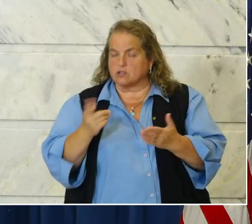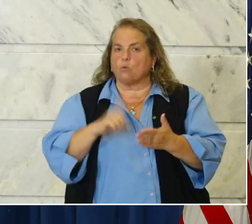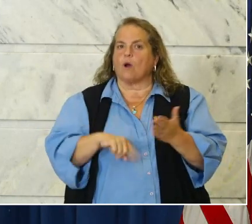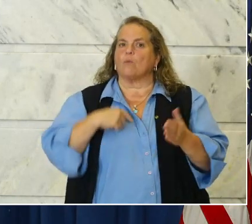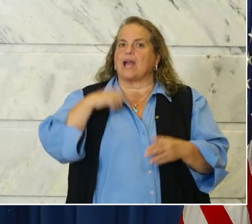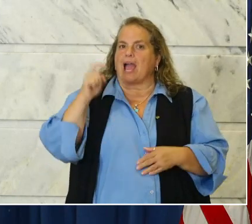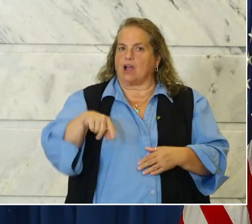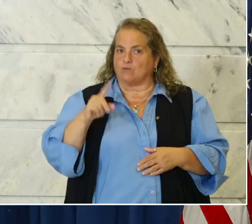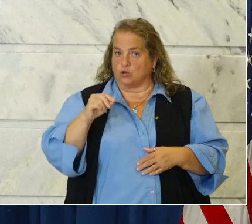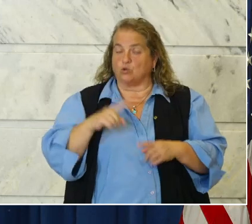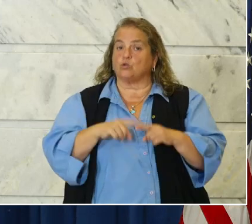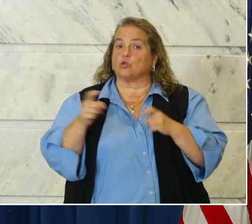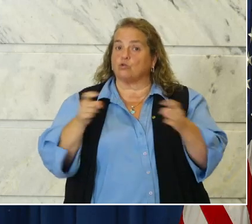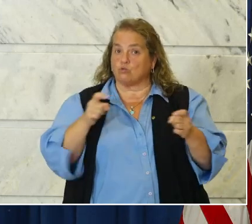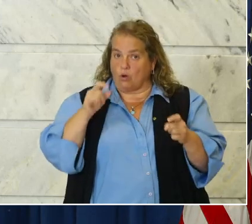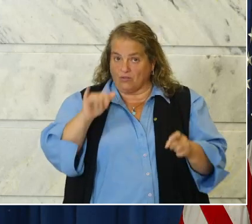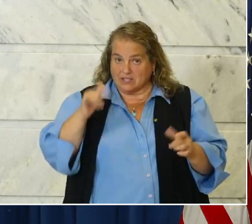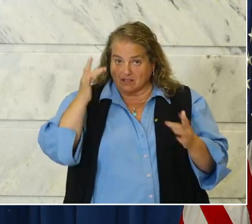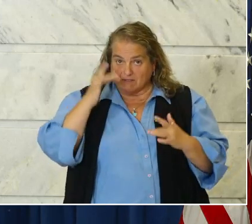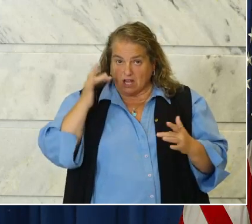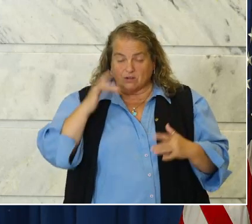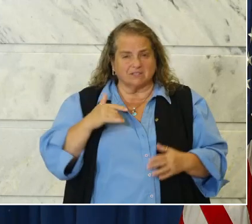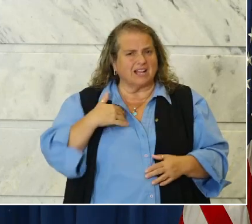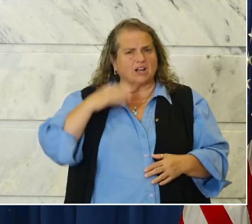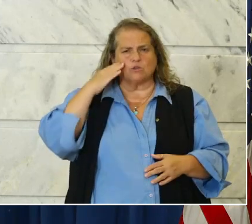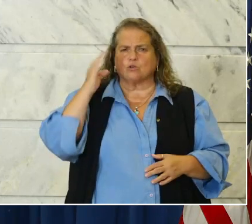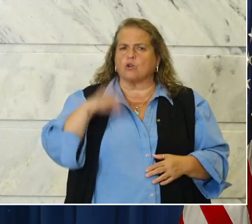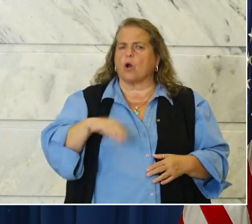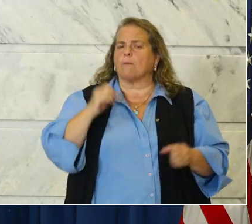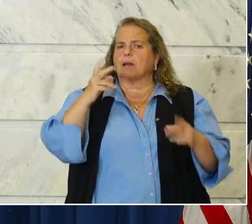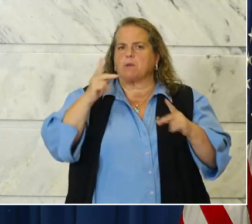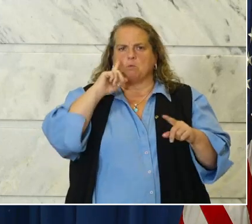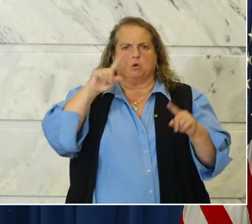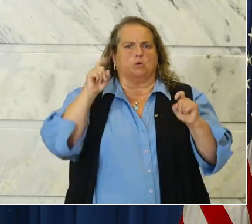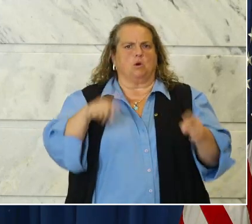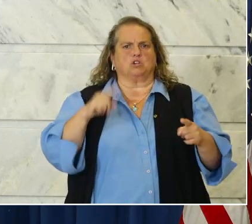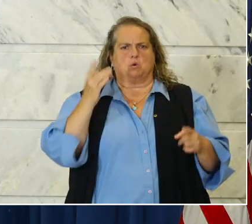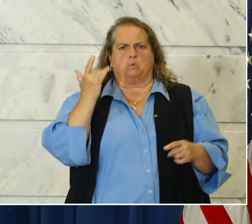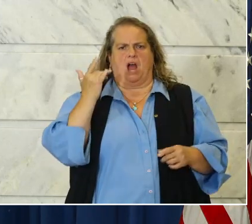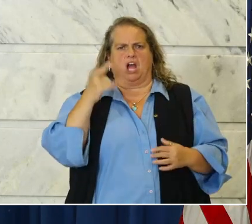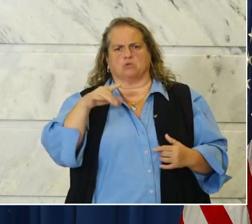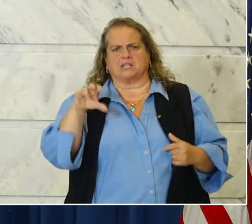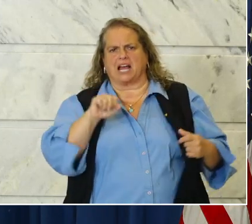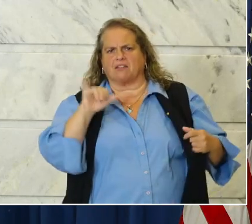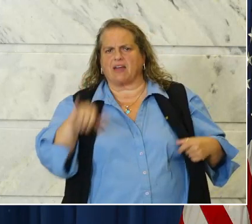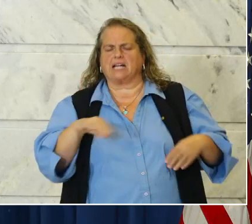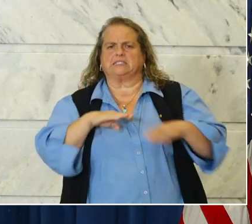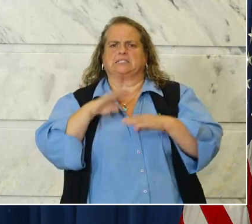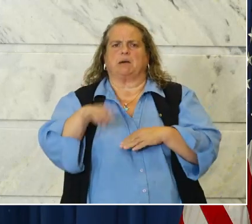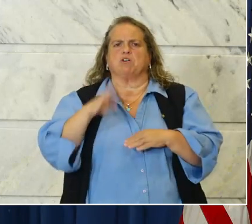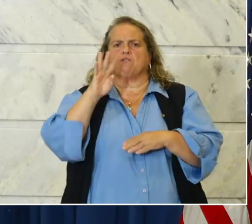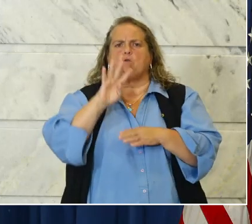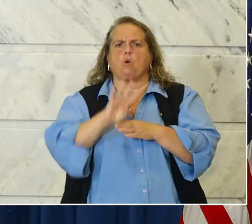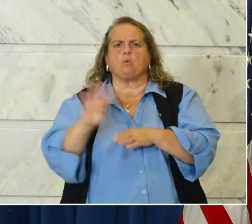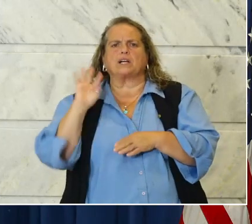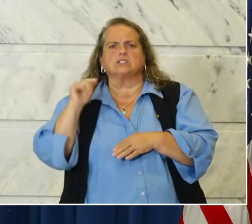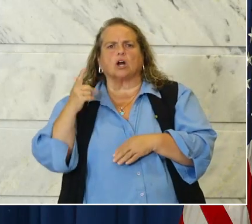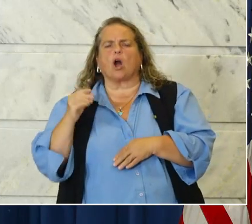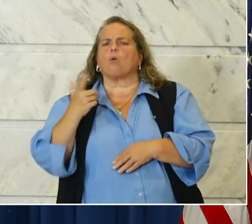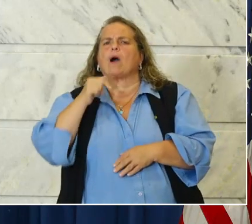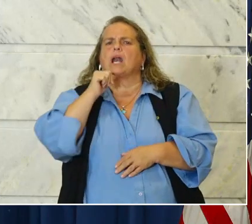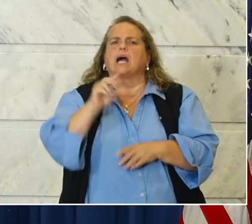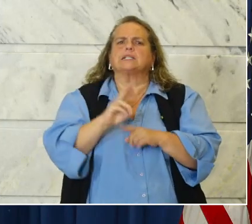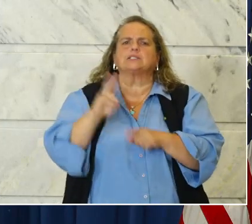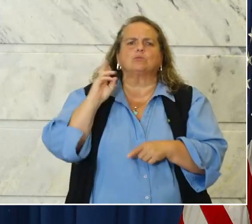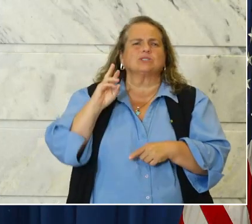control this virus. And I know there end up being questions out there about why didn't you take this step 4 weeks ago or 6 weeks ago? Listen, this